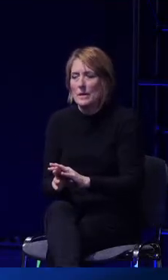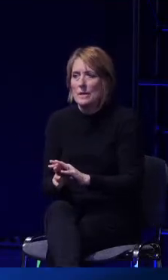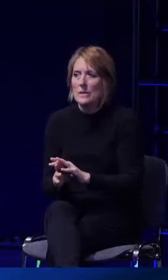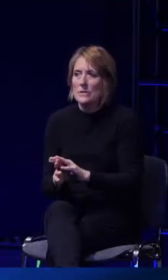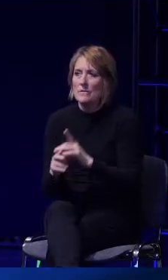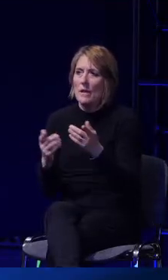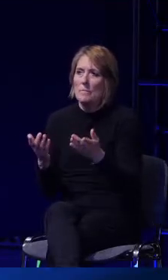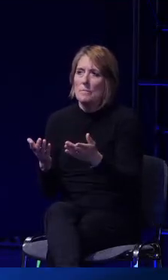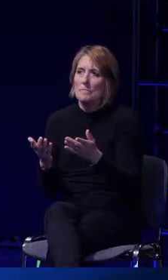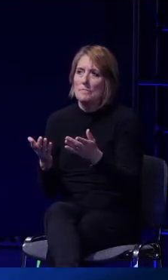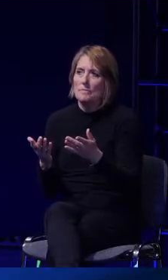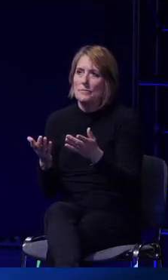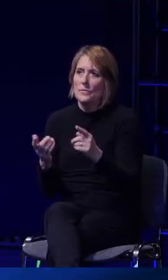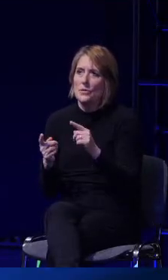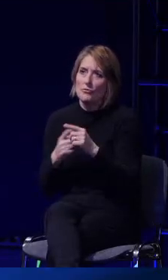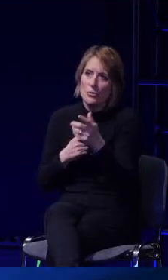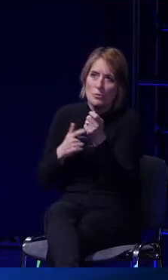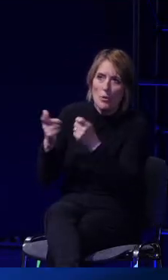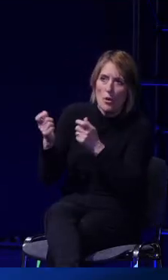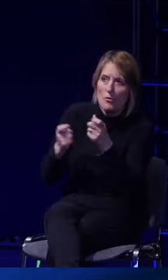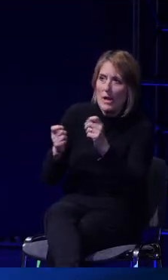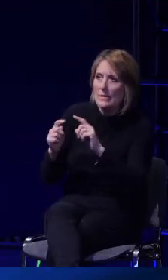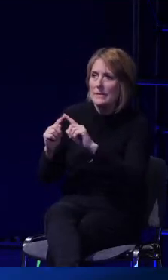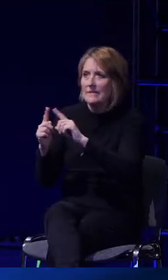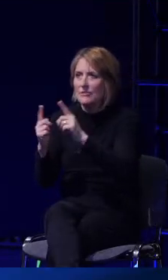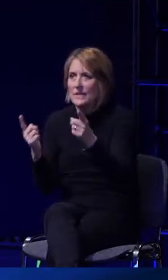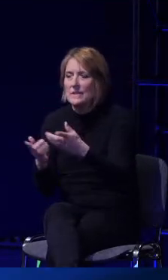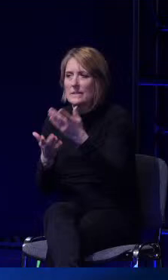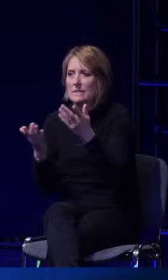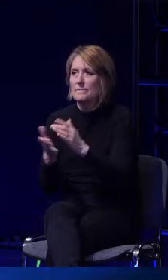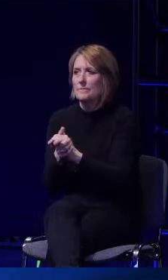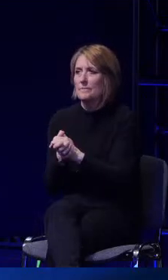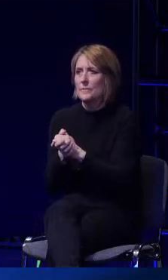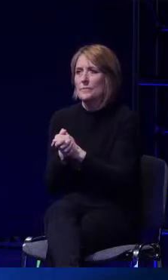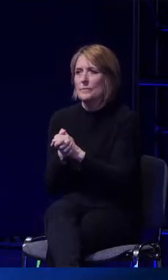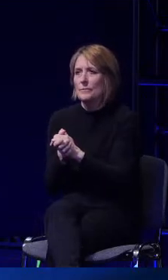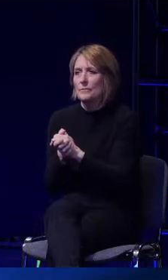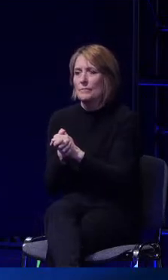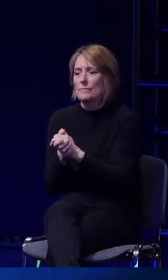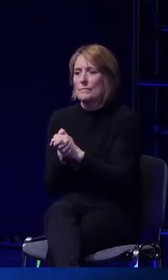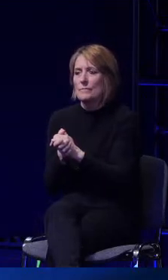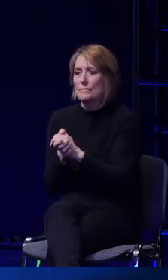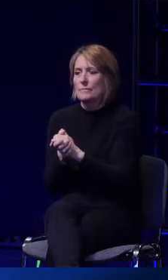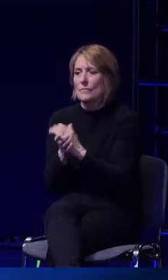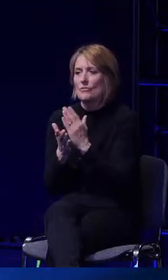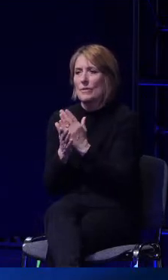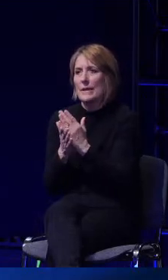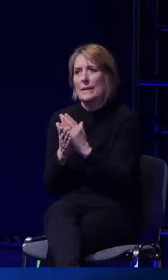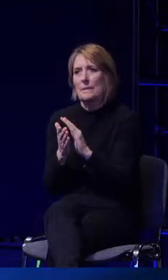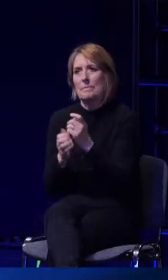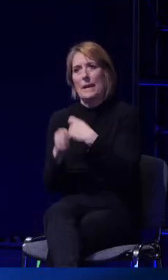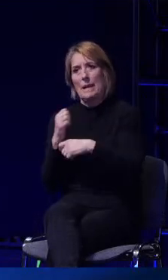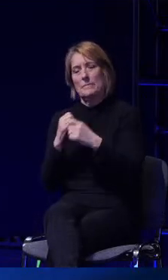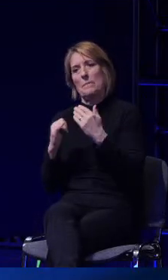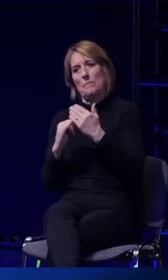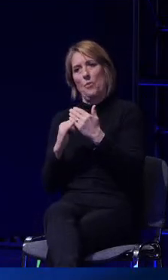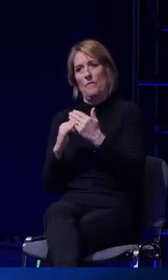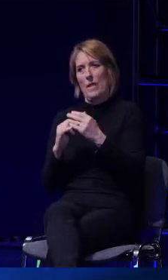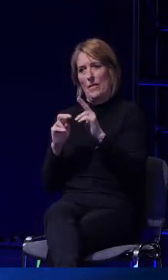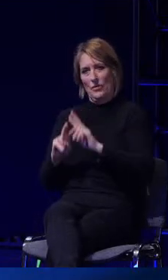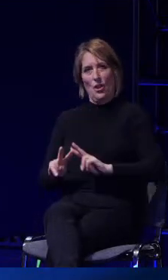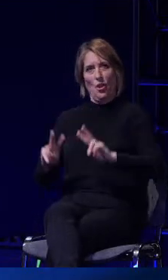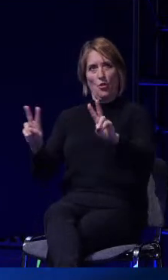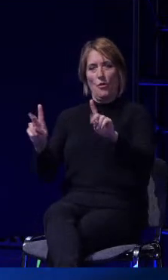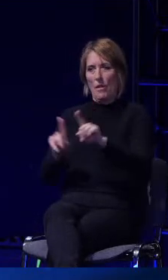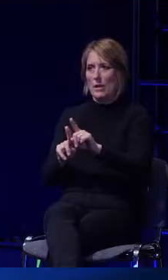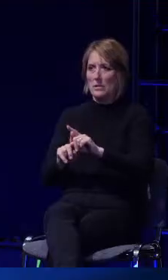with those types of those fixtures, you're playing with you do end up with quite a industrial look. Like, it would have probably been the wrong